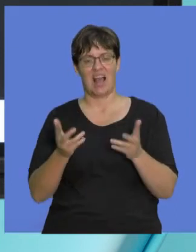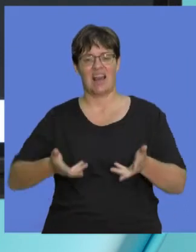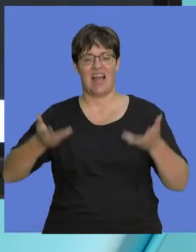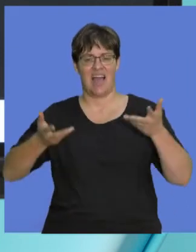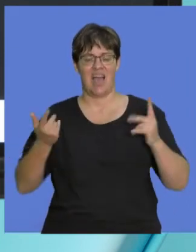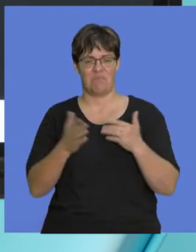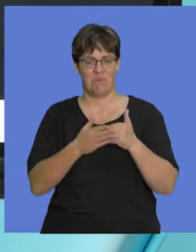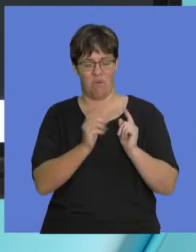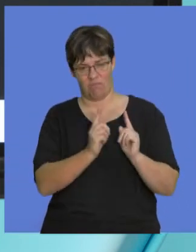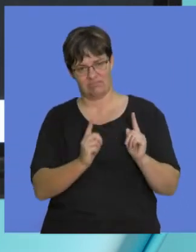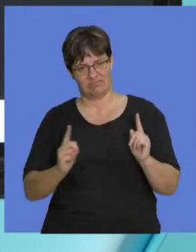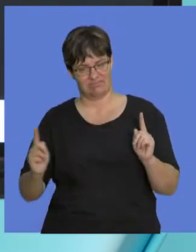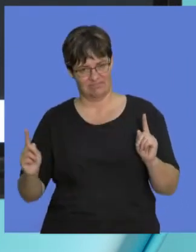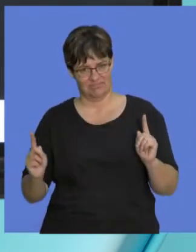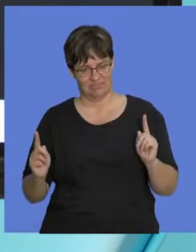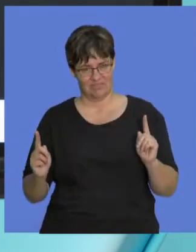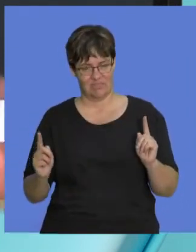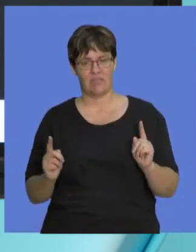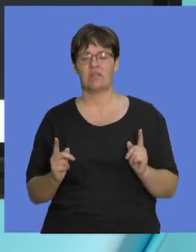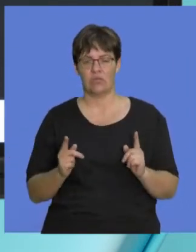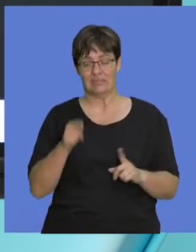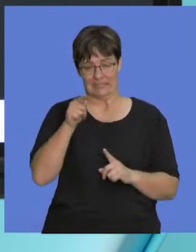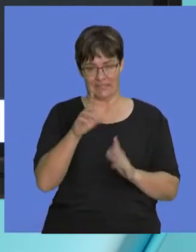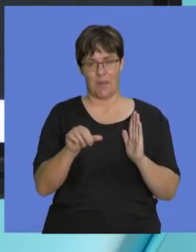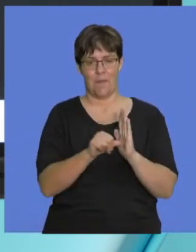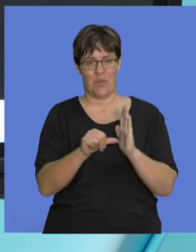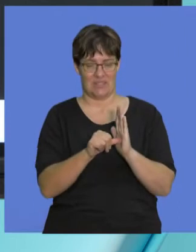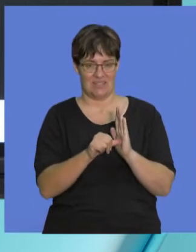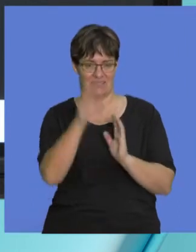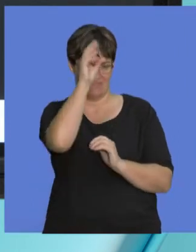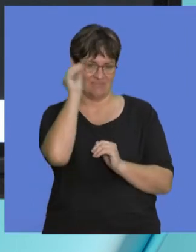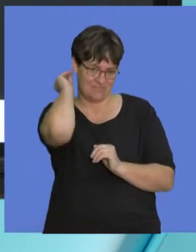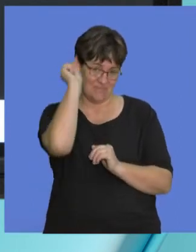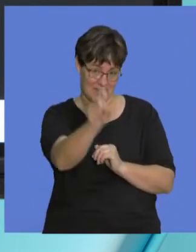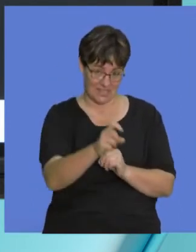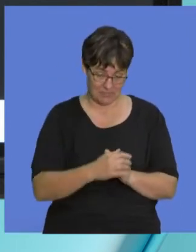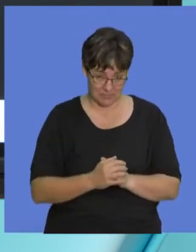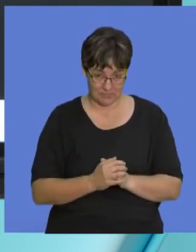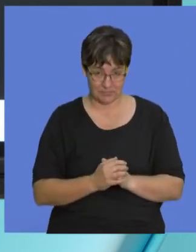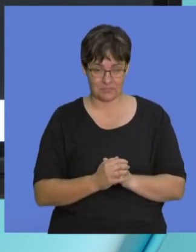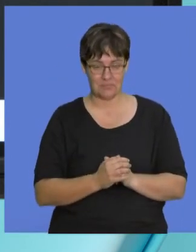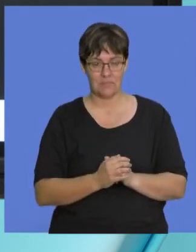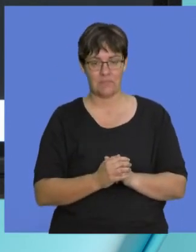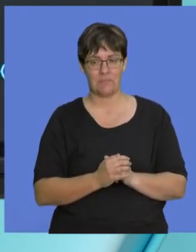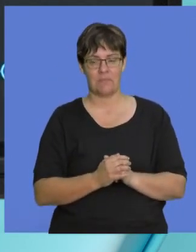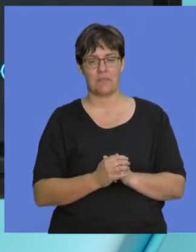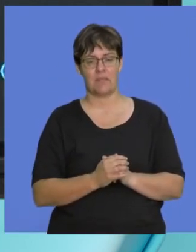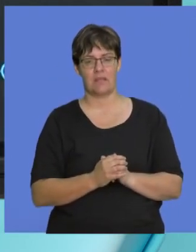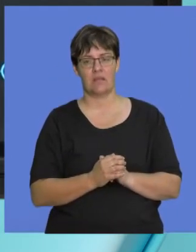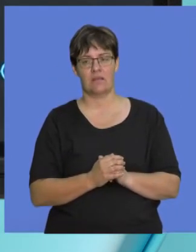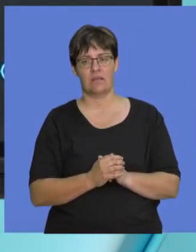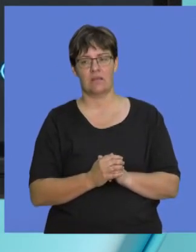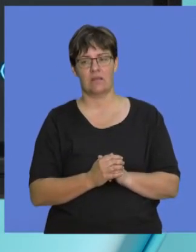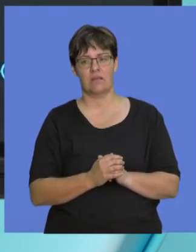electric field at the point becomes. So that's the important thing that we also want to highlight there, right?